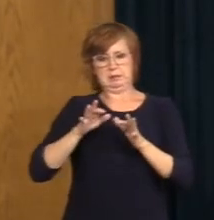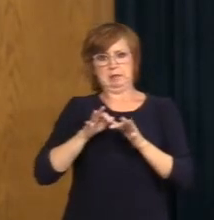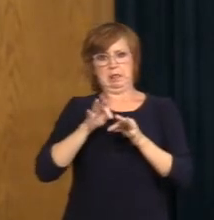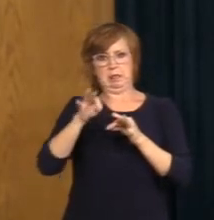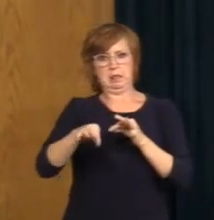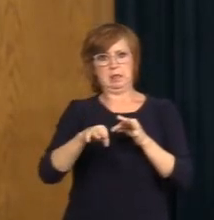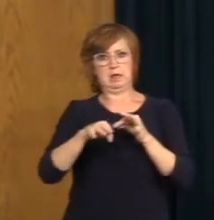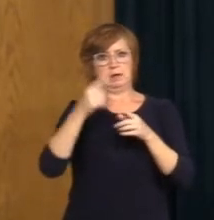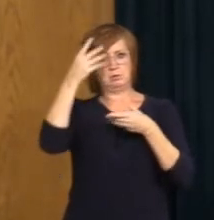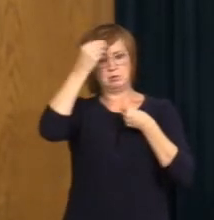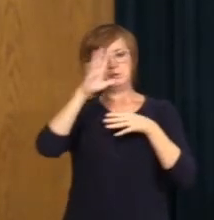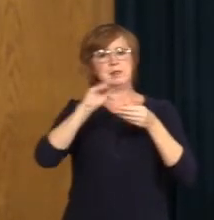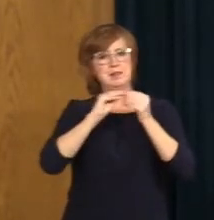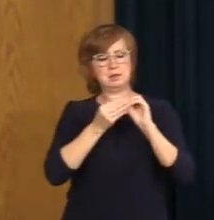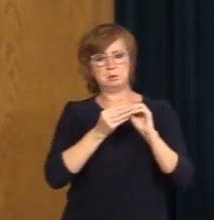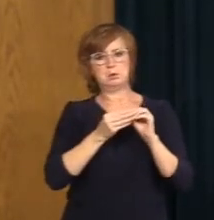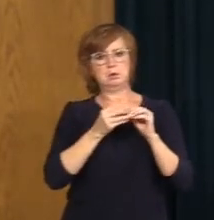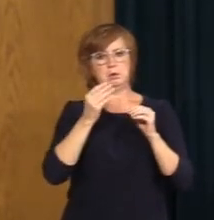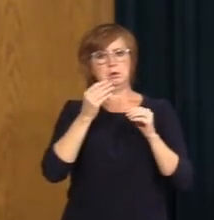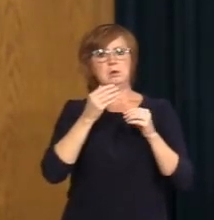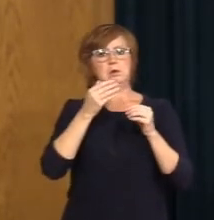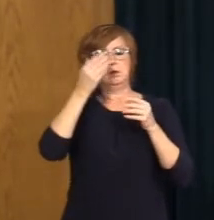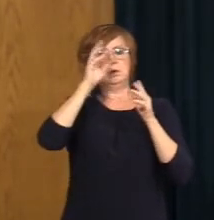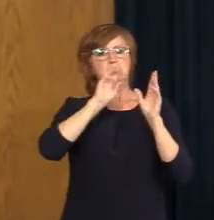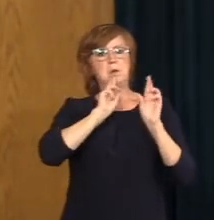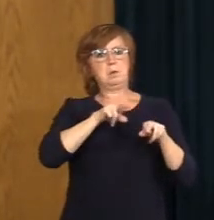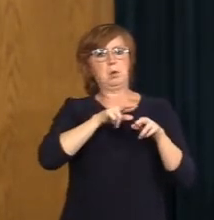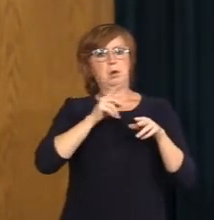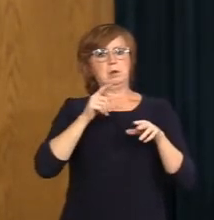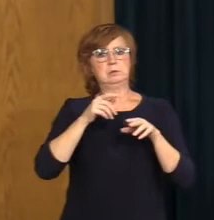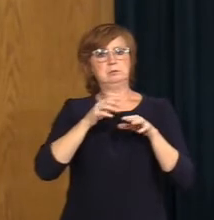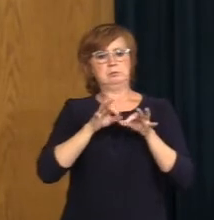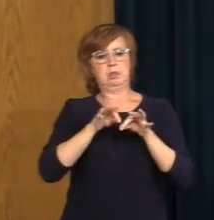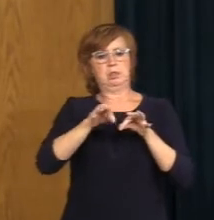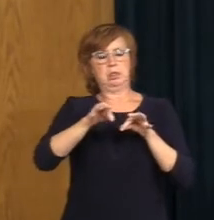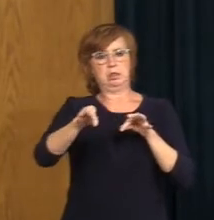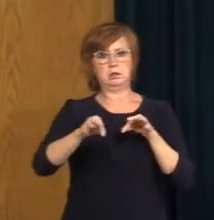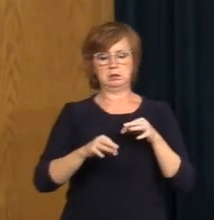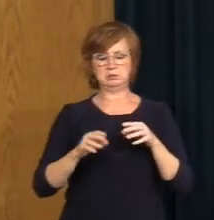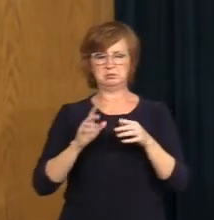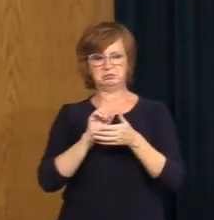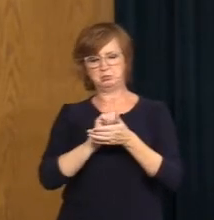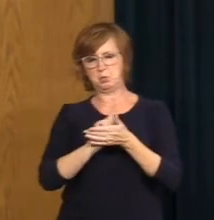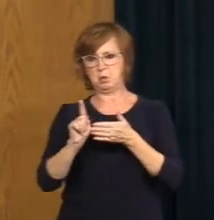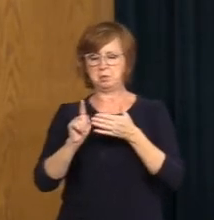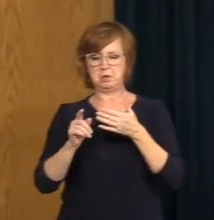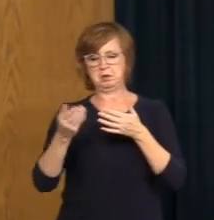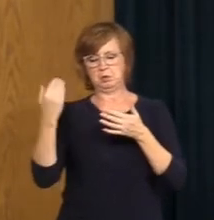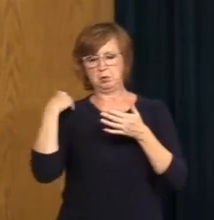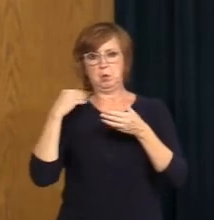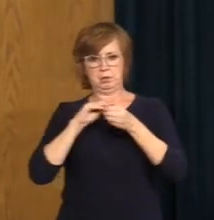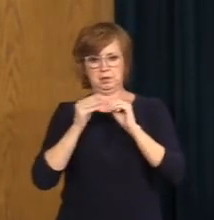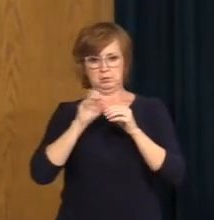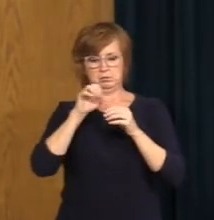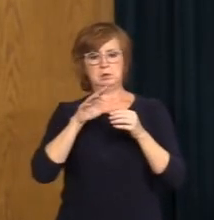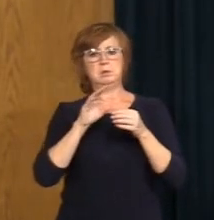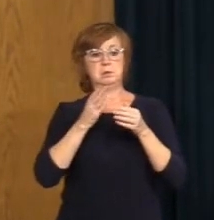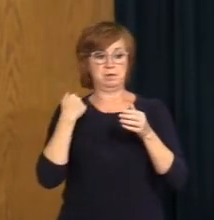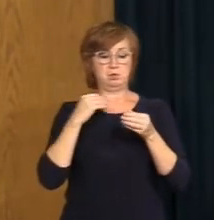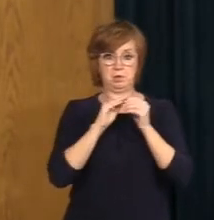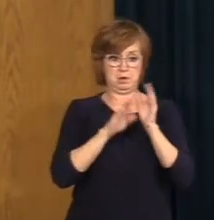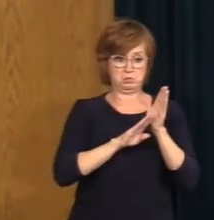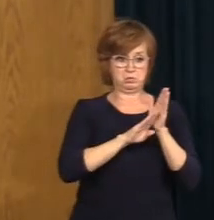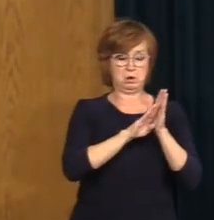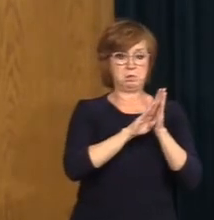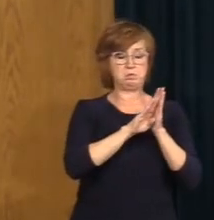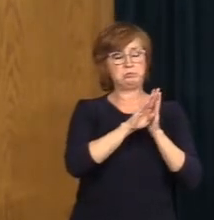low throughout the latter part of the summer. They have been trending up. There's a bit of a downward trend. But again, similar to our active case